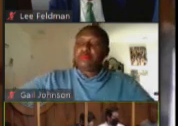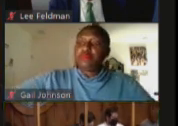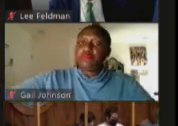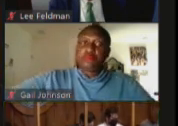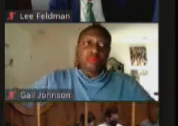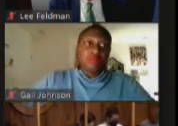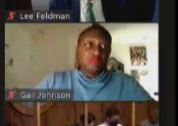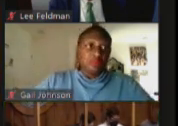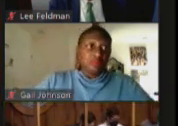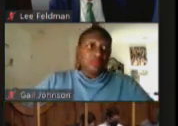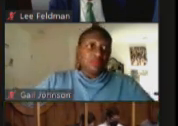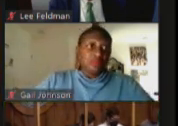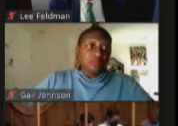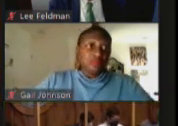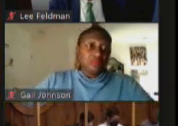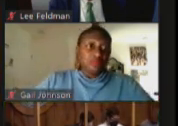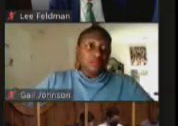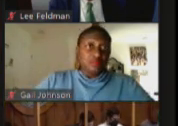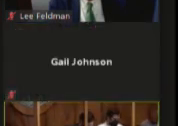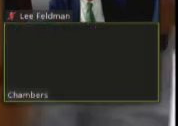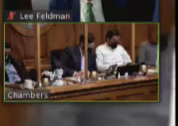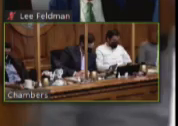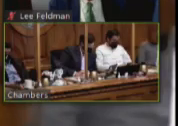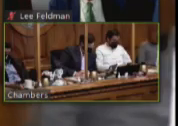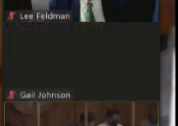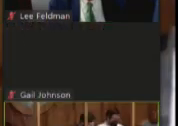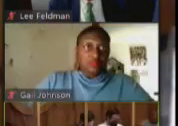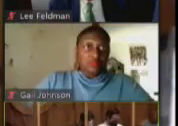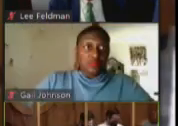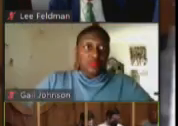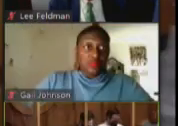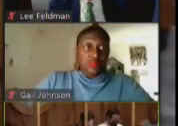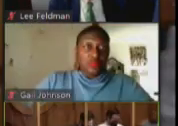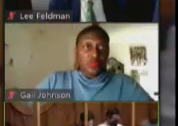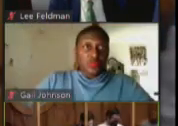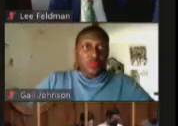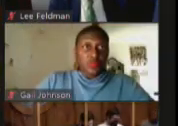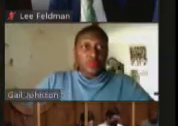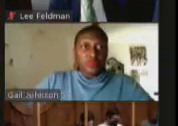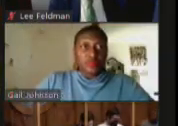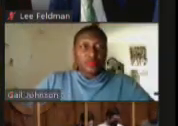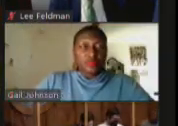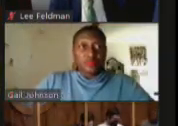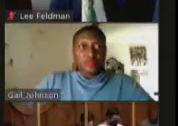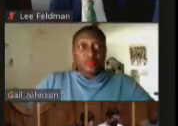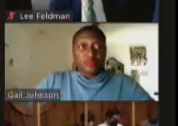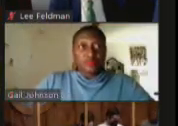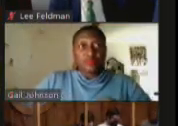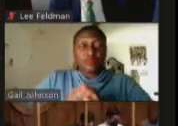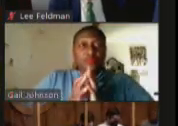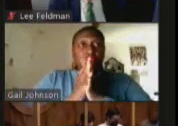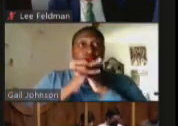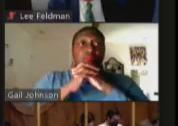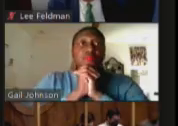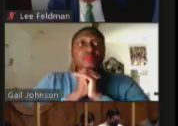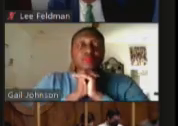anyway. Okay, then we will move back to the clerk for a roll call vote. Commissioner Simmons? Aye.